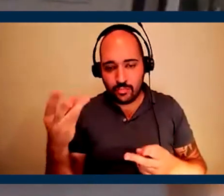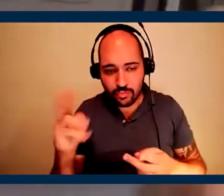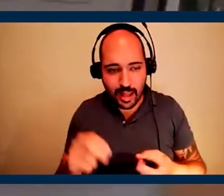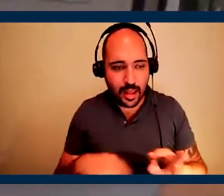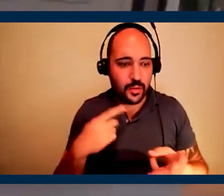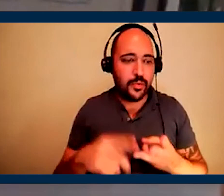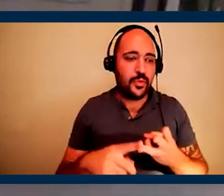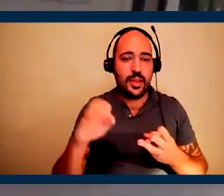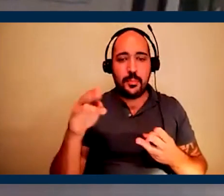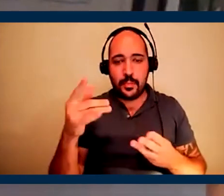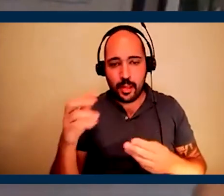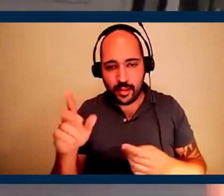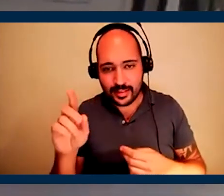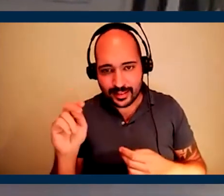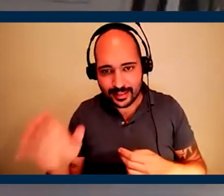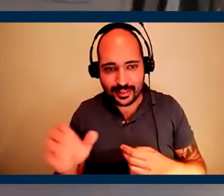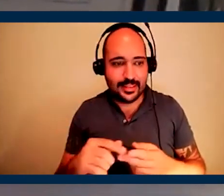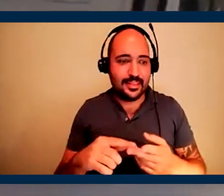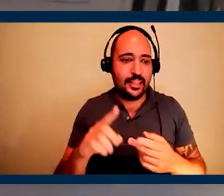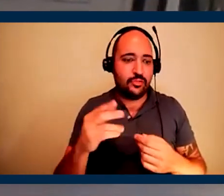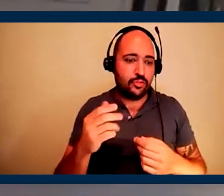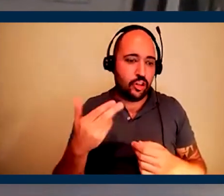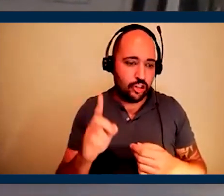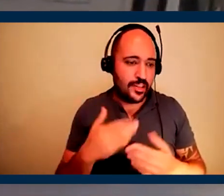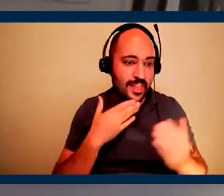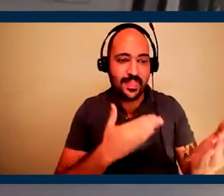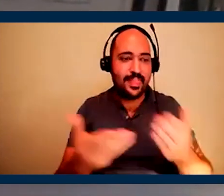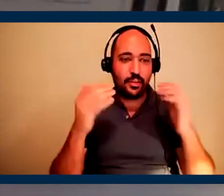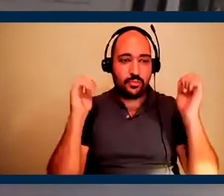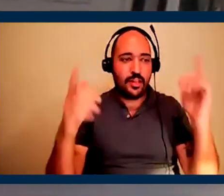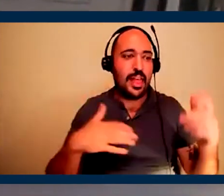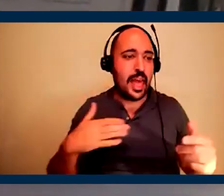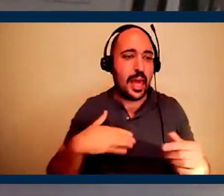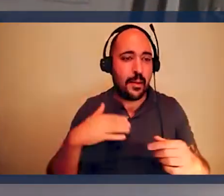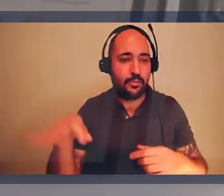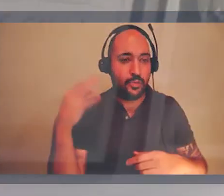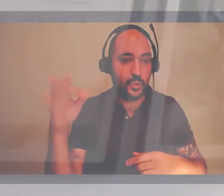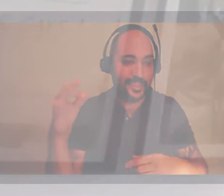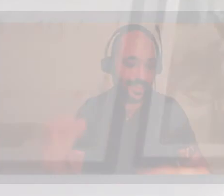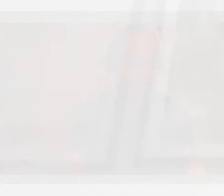Ebony Baylor with the DNC, and Drexel Hurd. Thank you all, and happy Juneteenth.